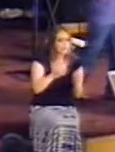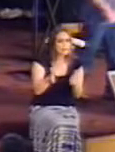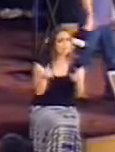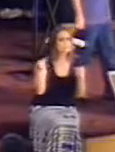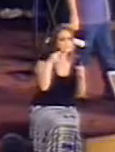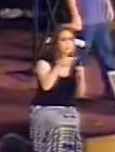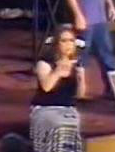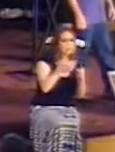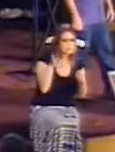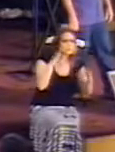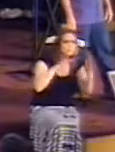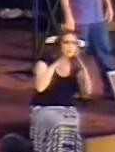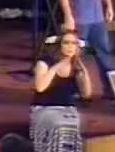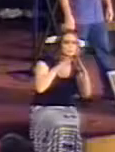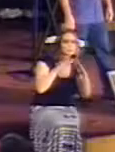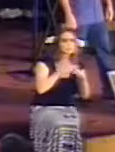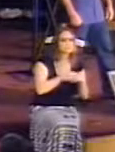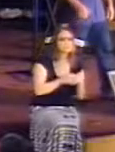what's troubling you.